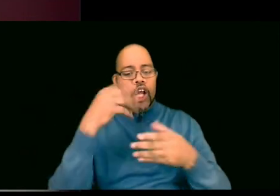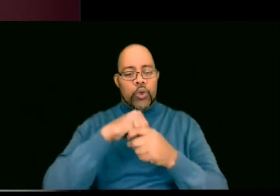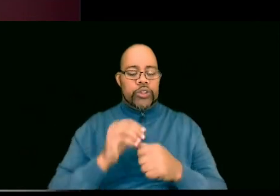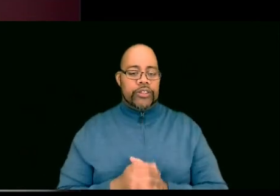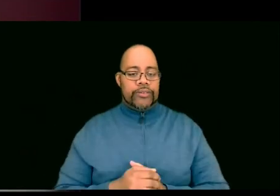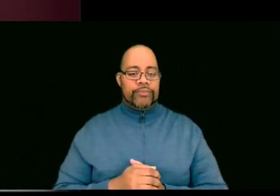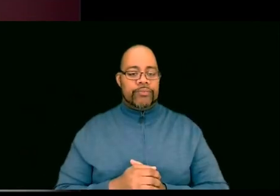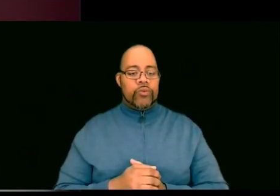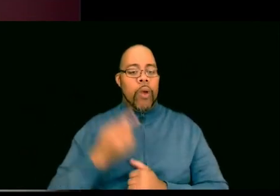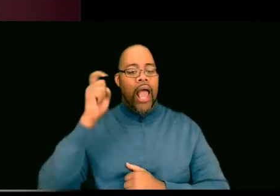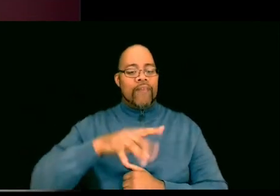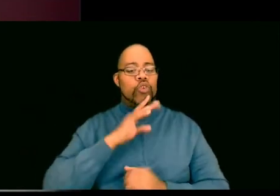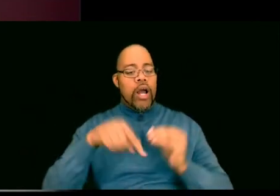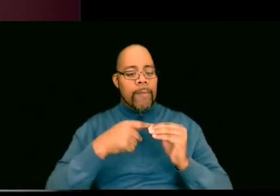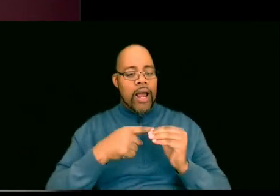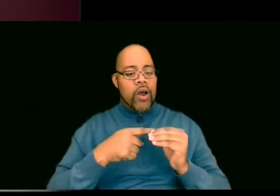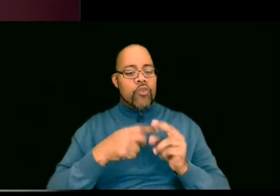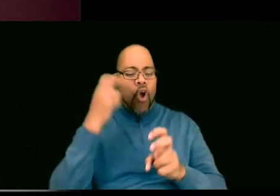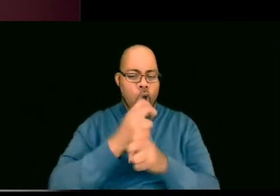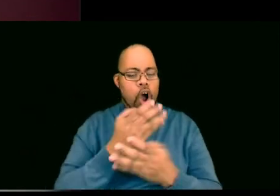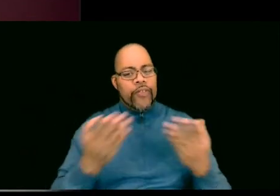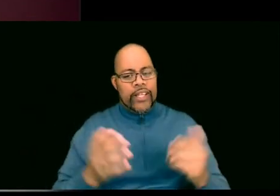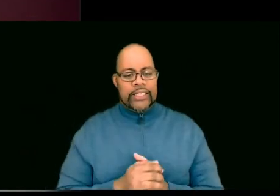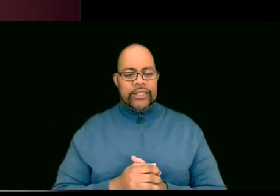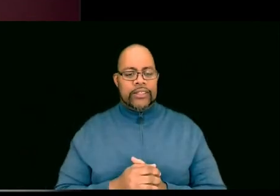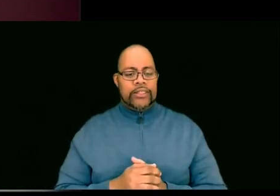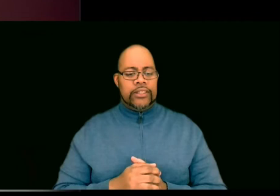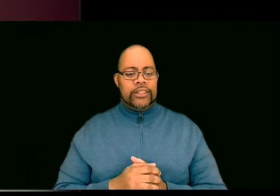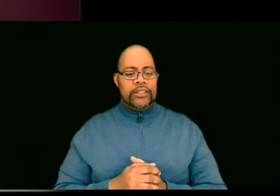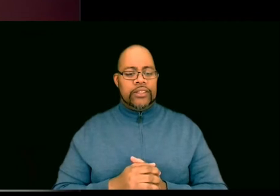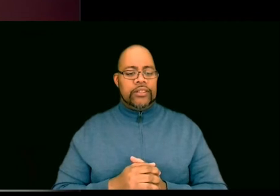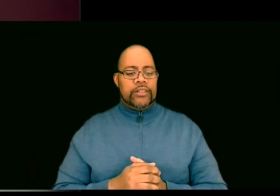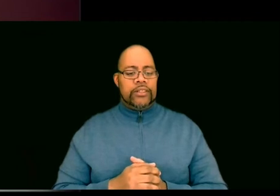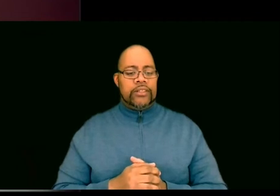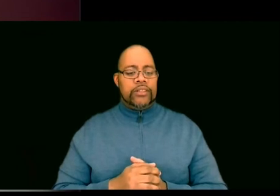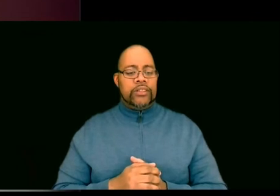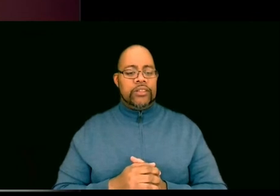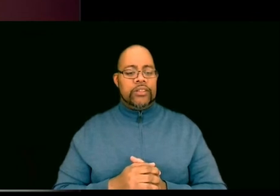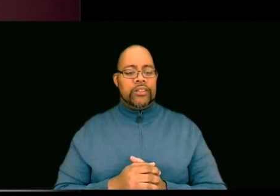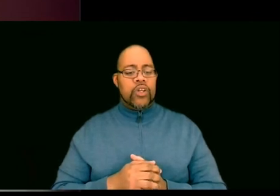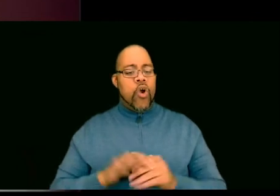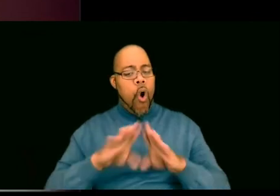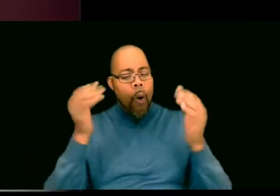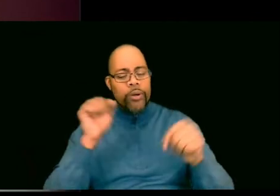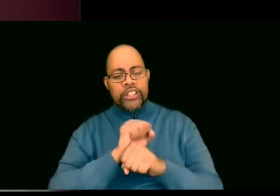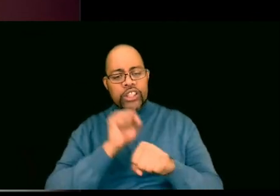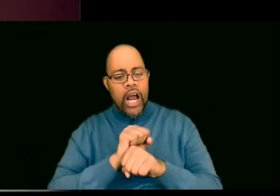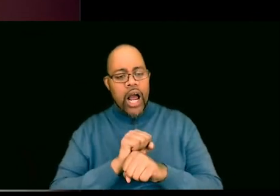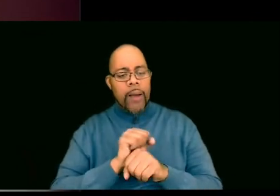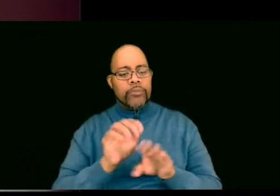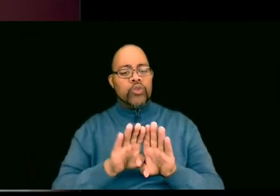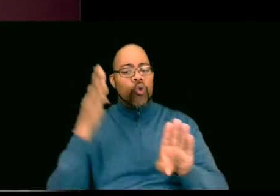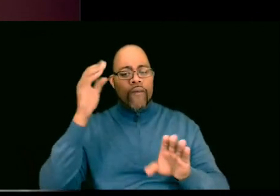equity, and inclusion. And we got to talk about the hard stuff of opening